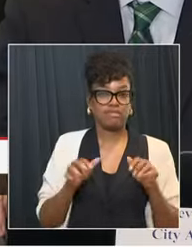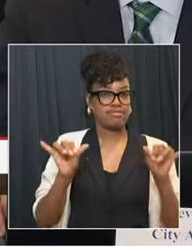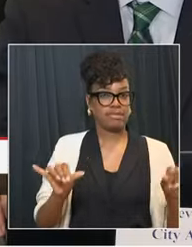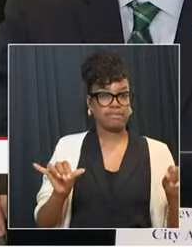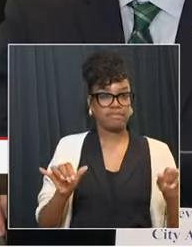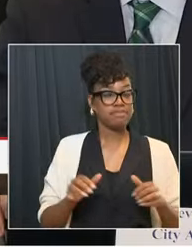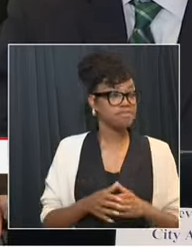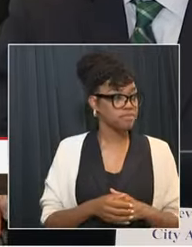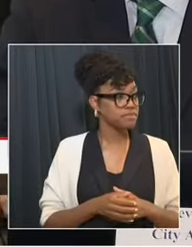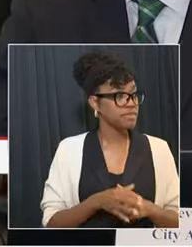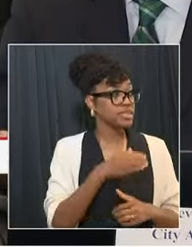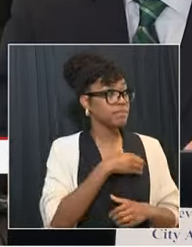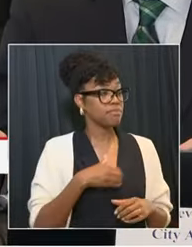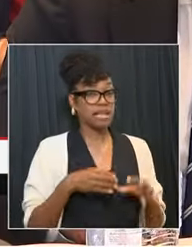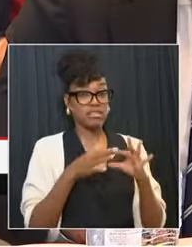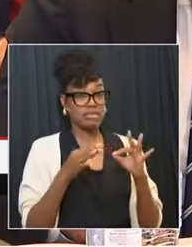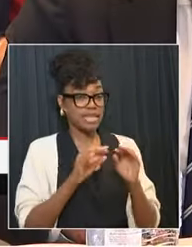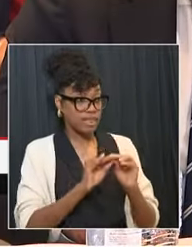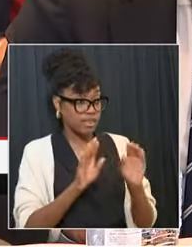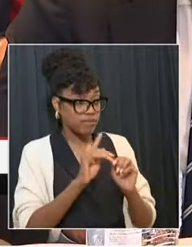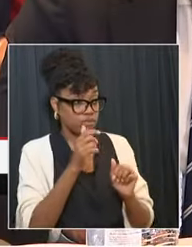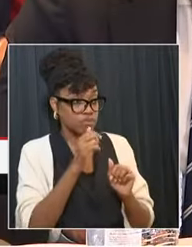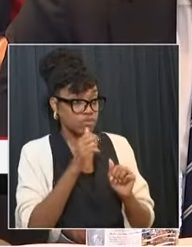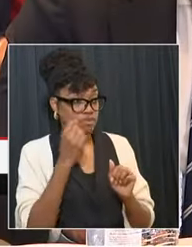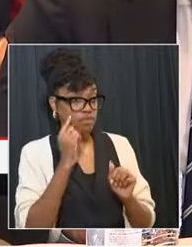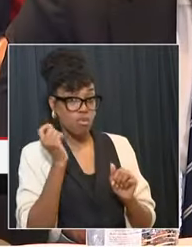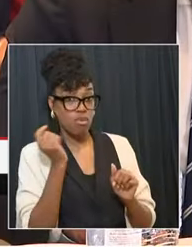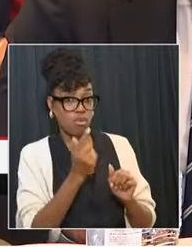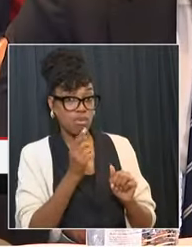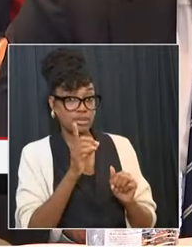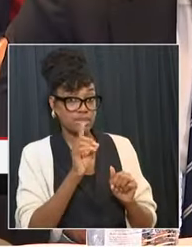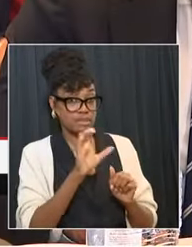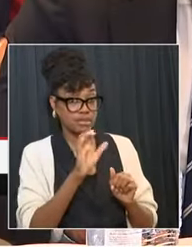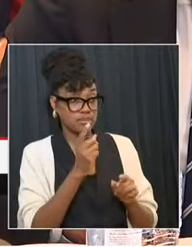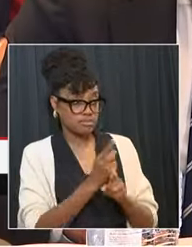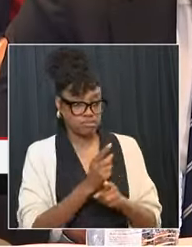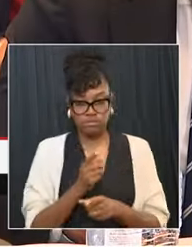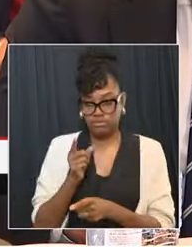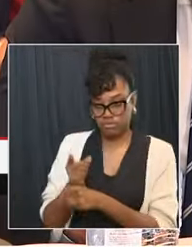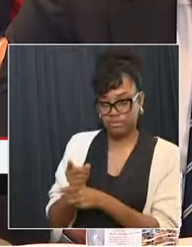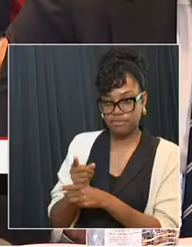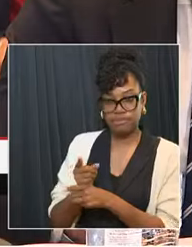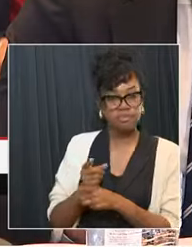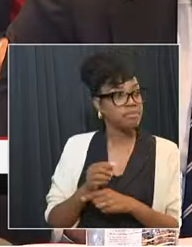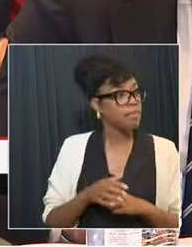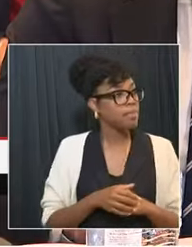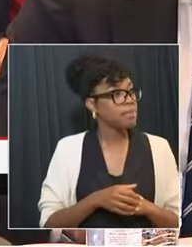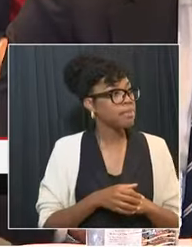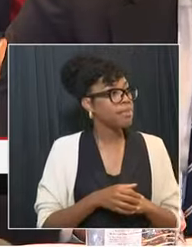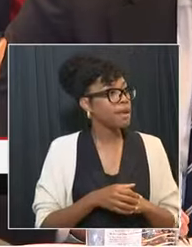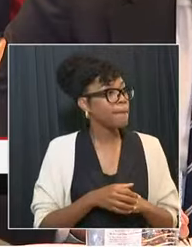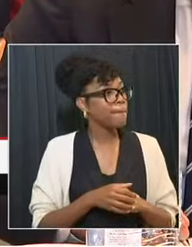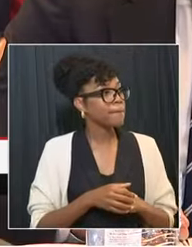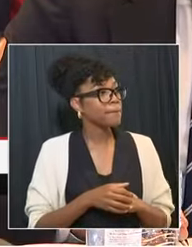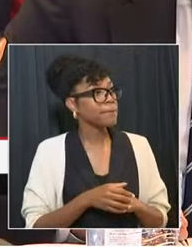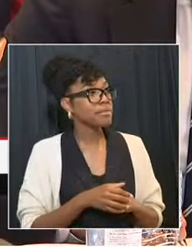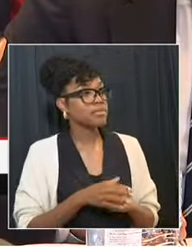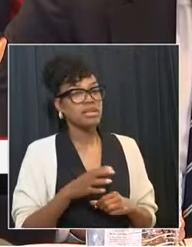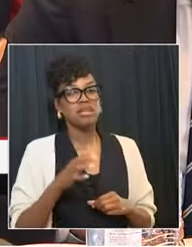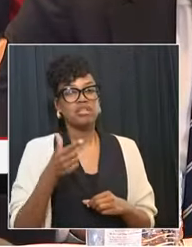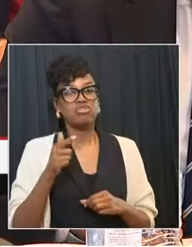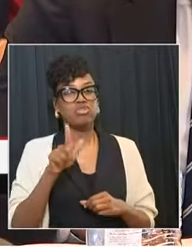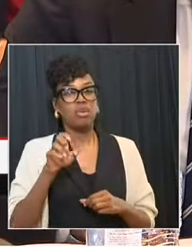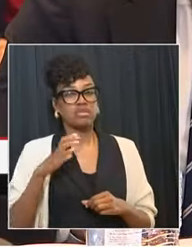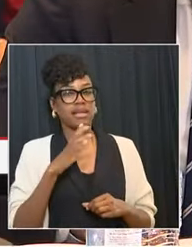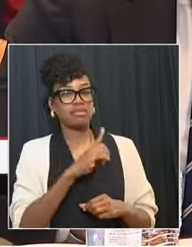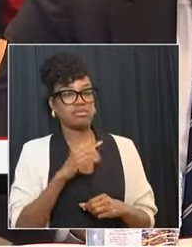either case, for the DC program, either. Okay. And then for Alliance, it's just eligibility changes. Say not- again? The Alliance question, it was just the